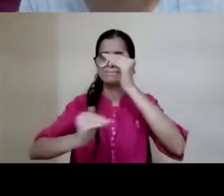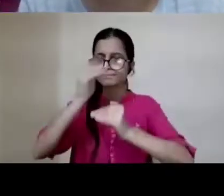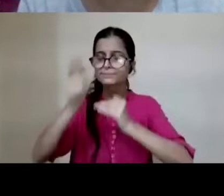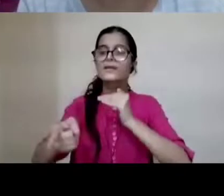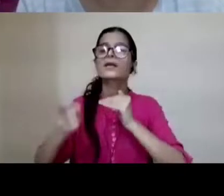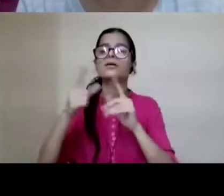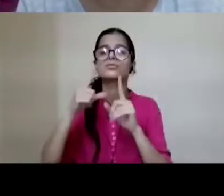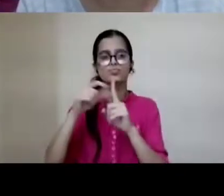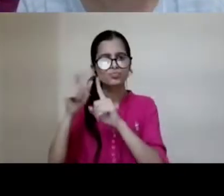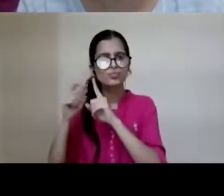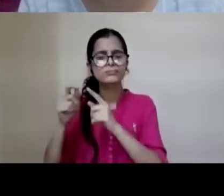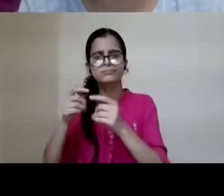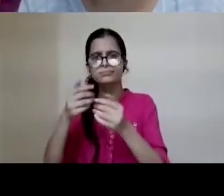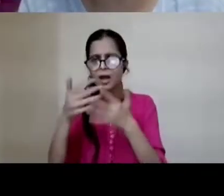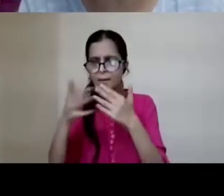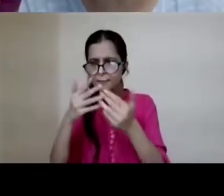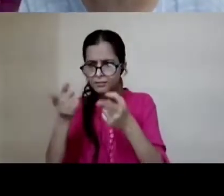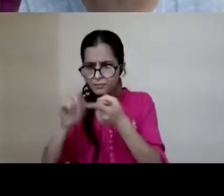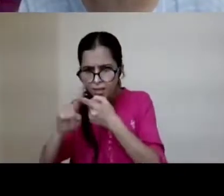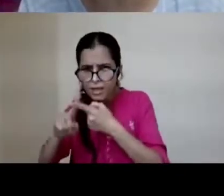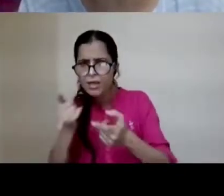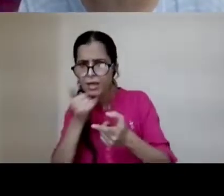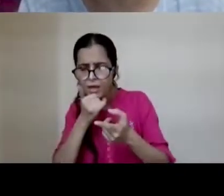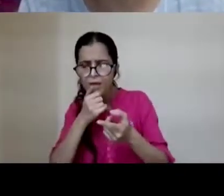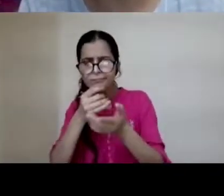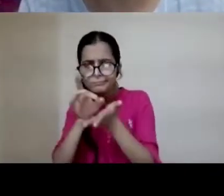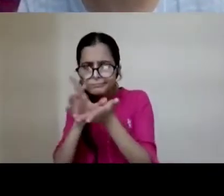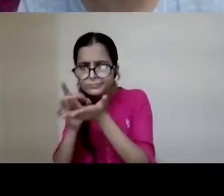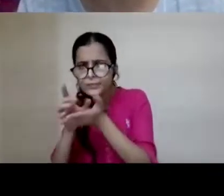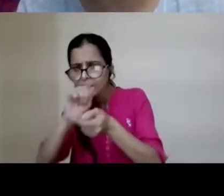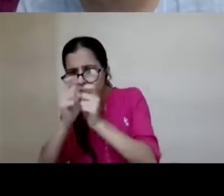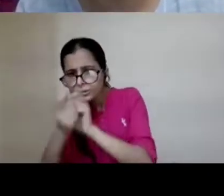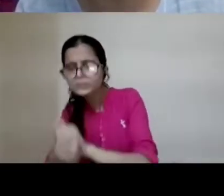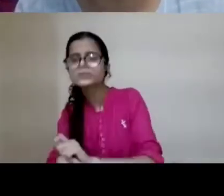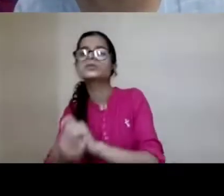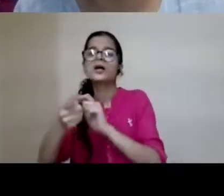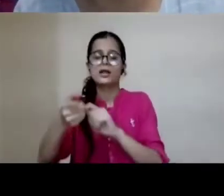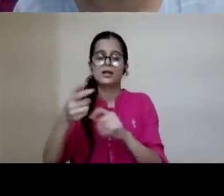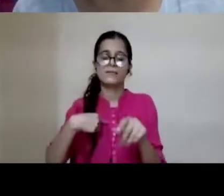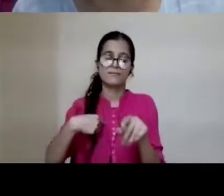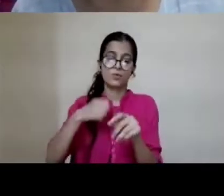it's rectifying that which is, in my view, one of the major